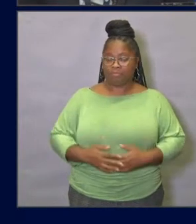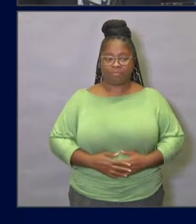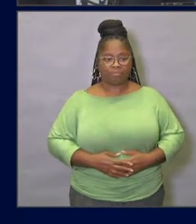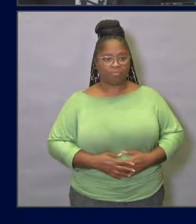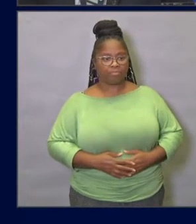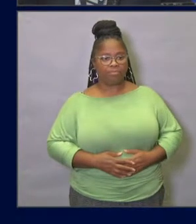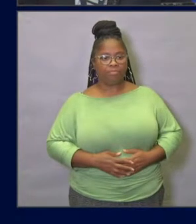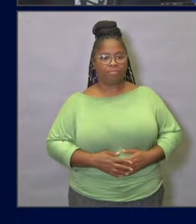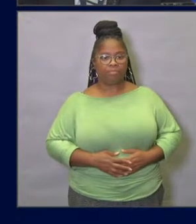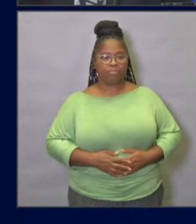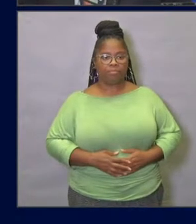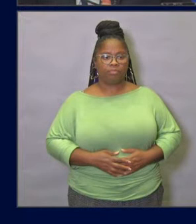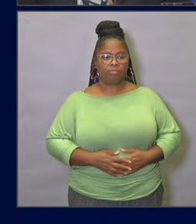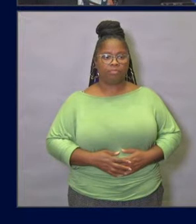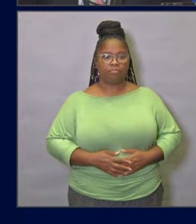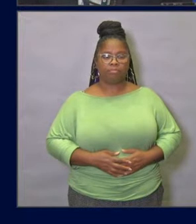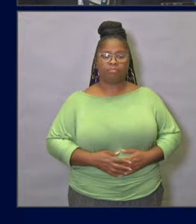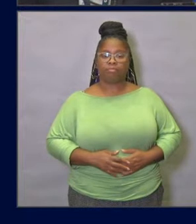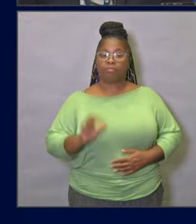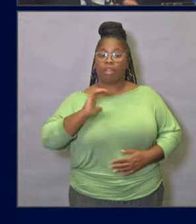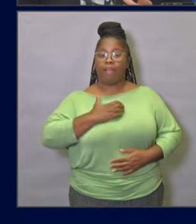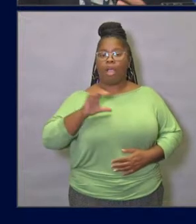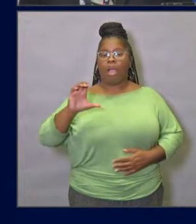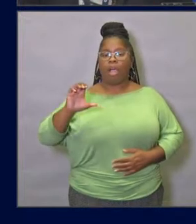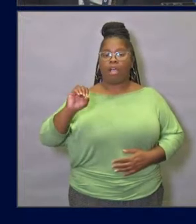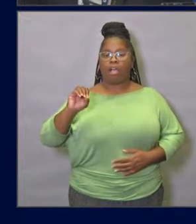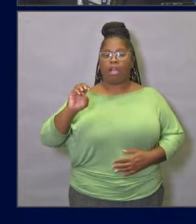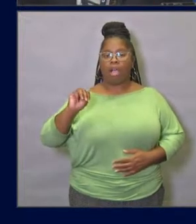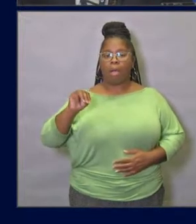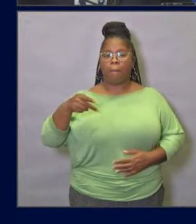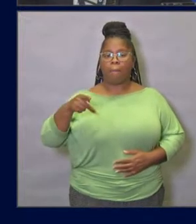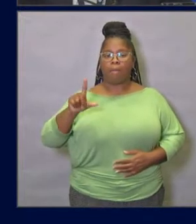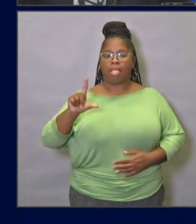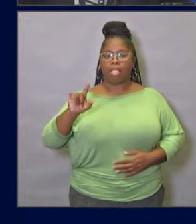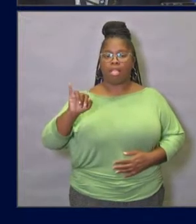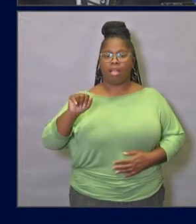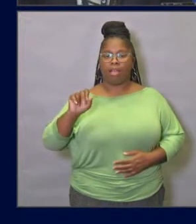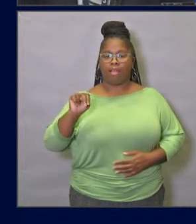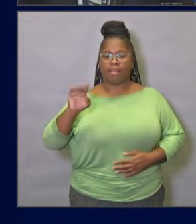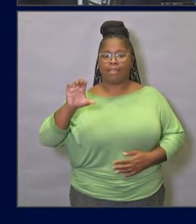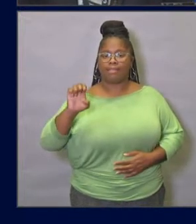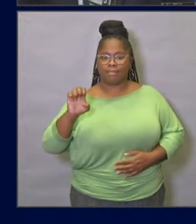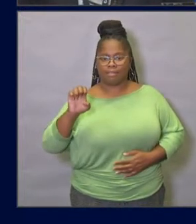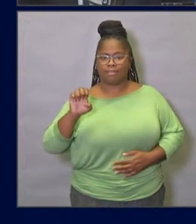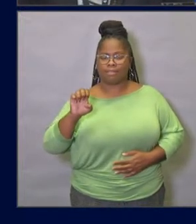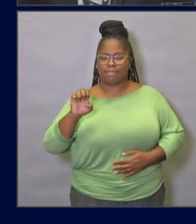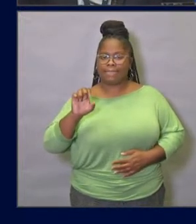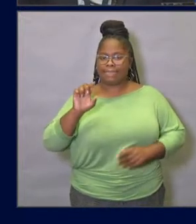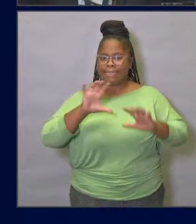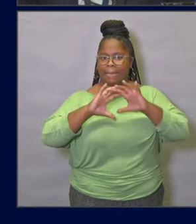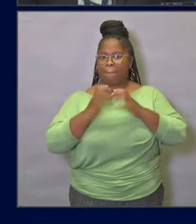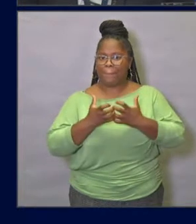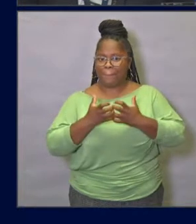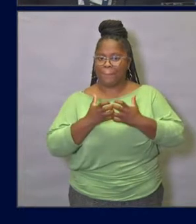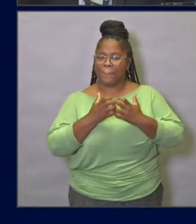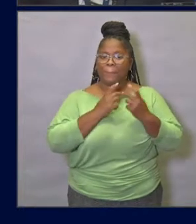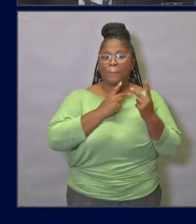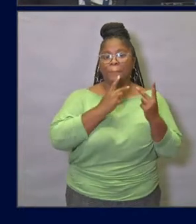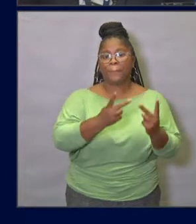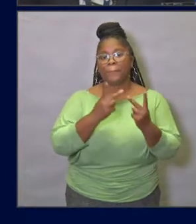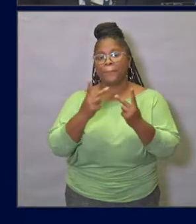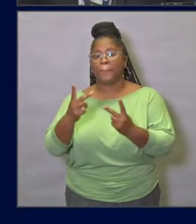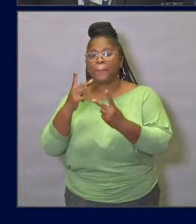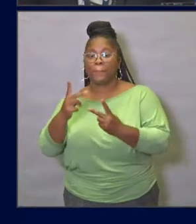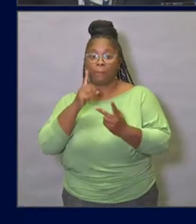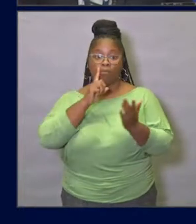slide. Our compliance team is out visiting businesses across the county every single day. And our